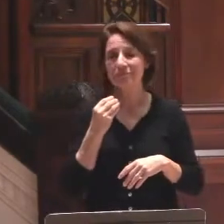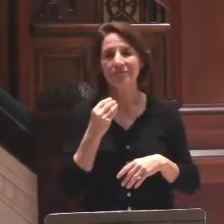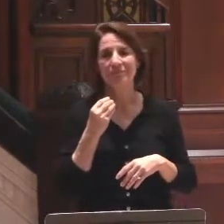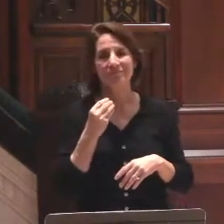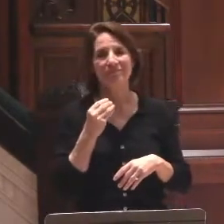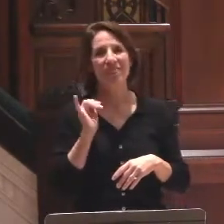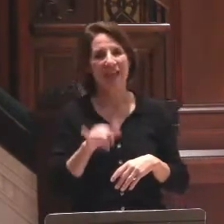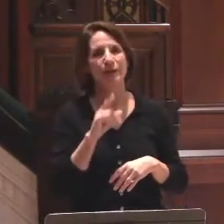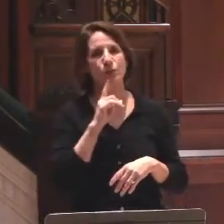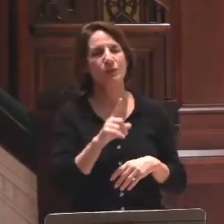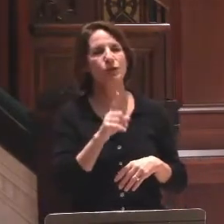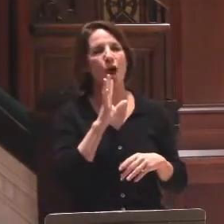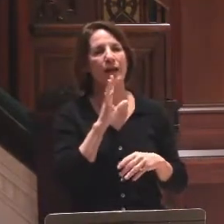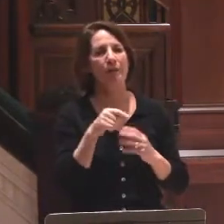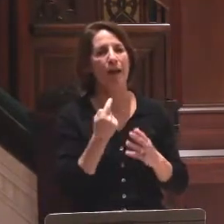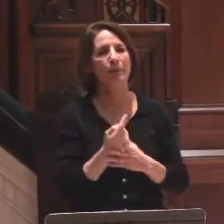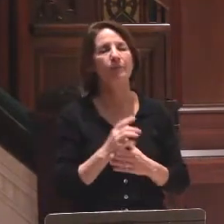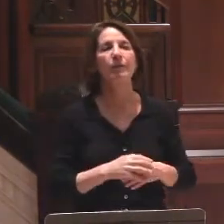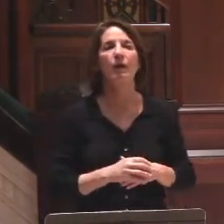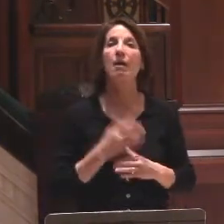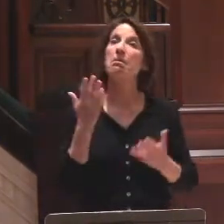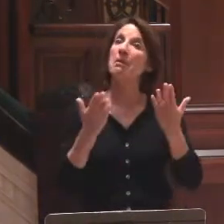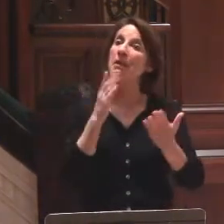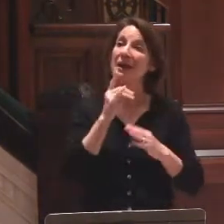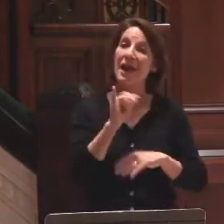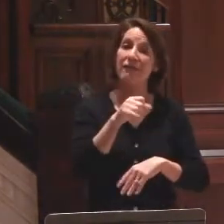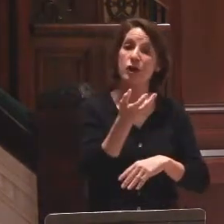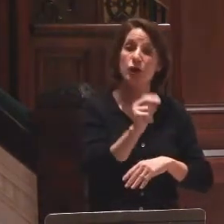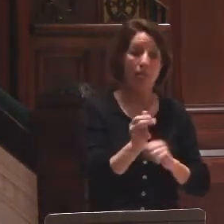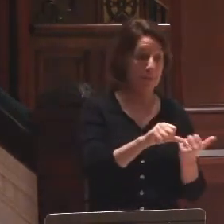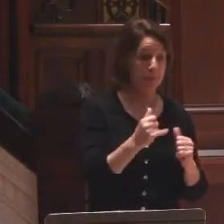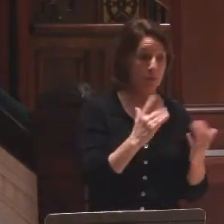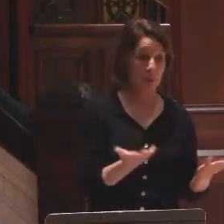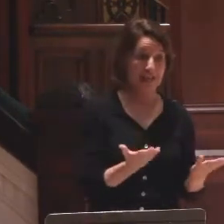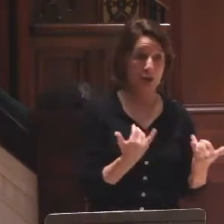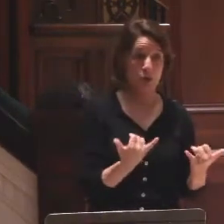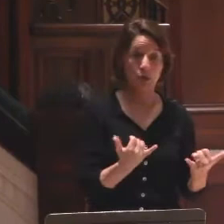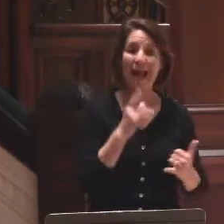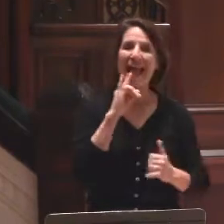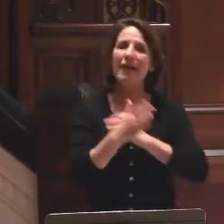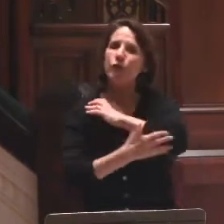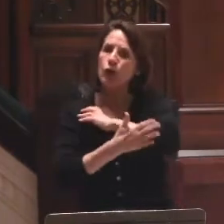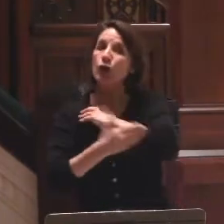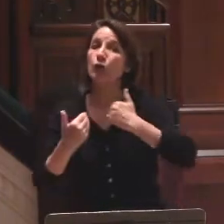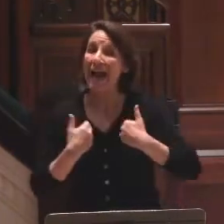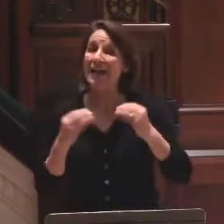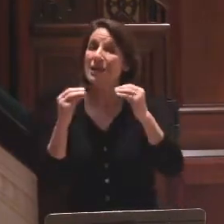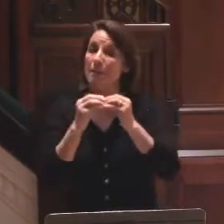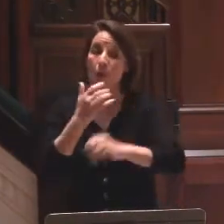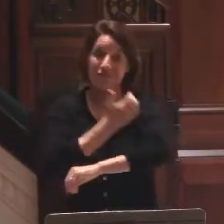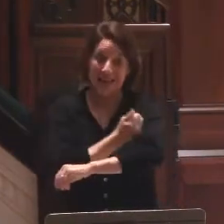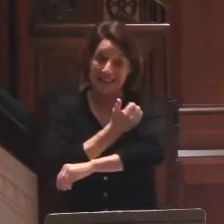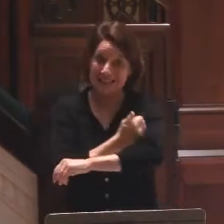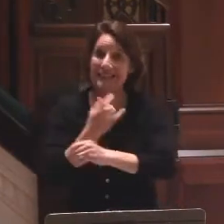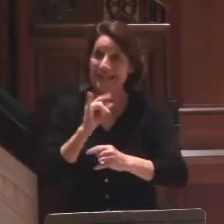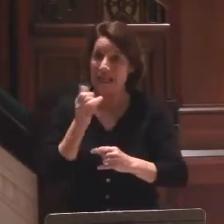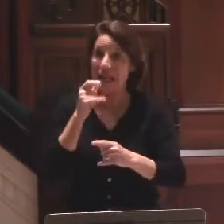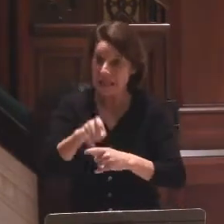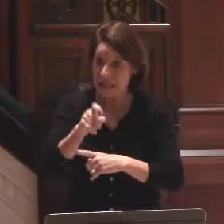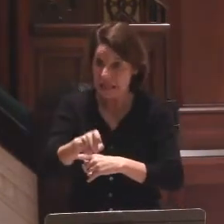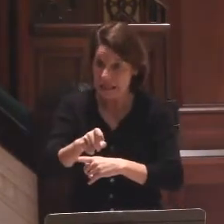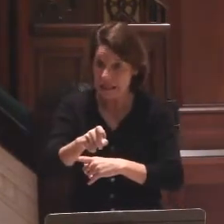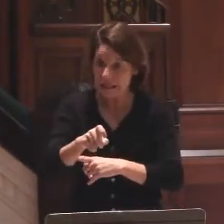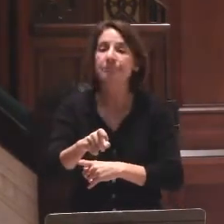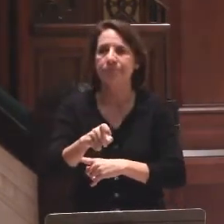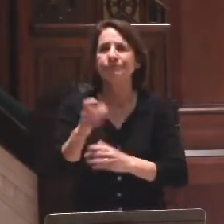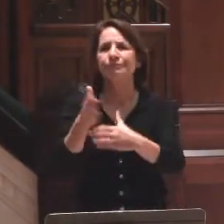about. Maybe if John the Baptist were here today, he would say, if your country has more vaccines than they need, share them